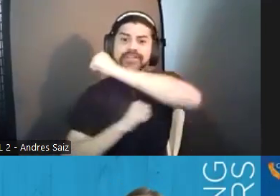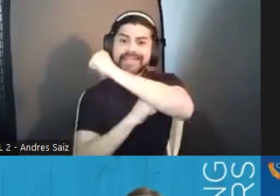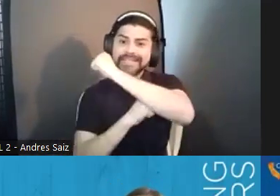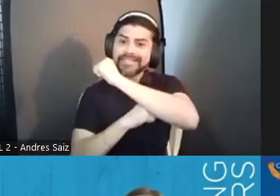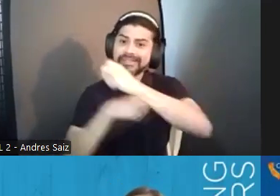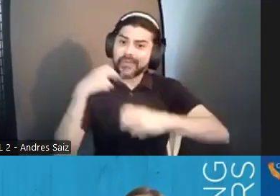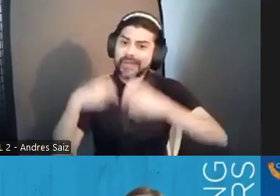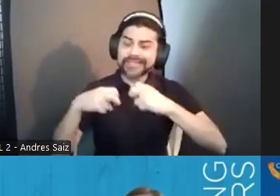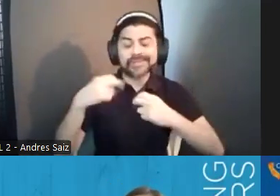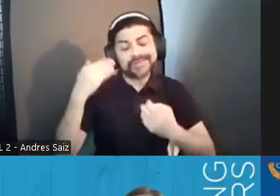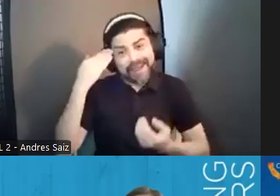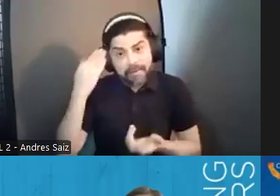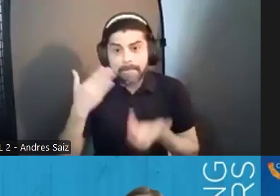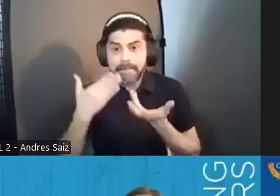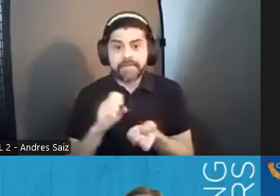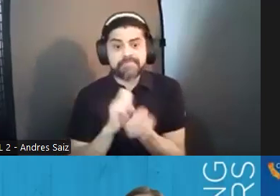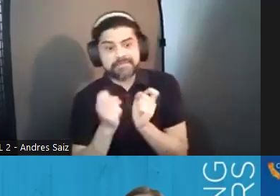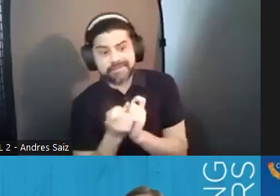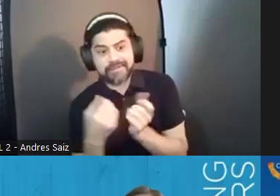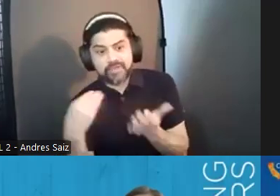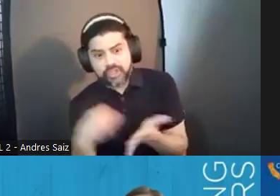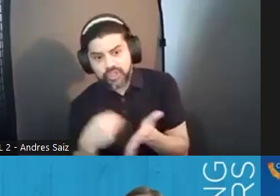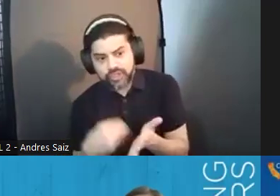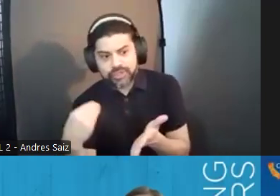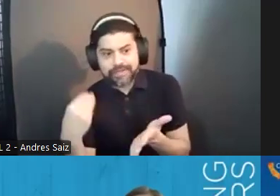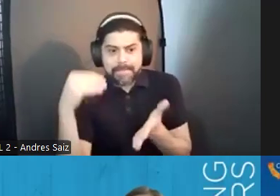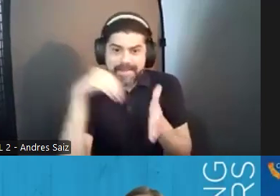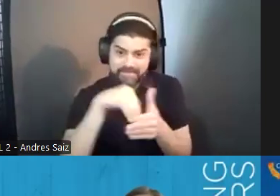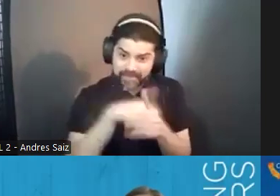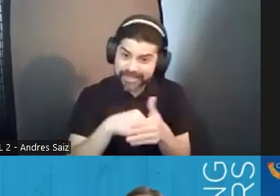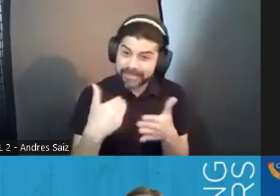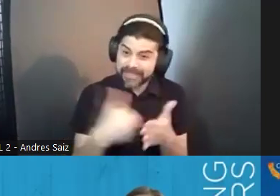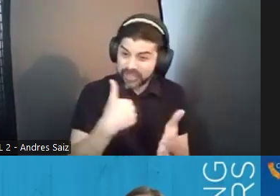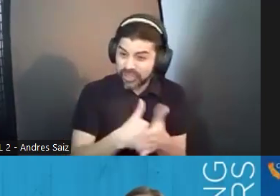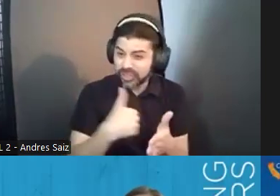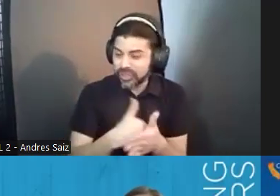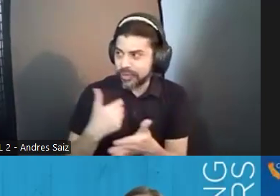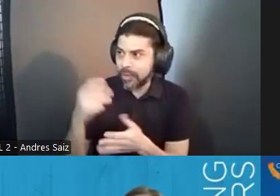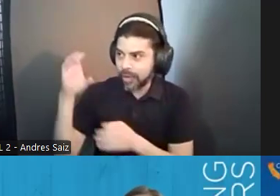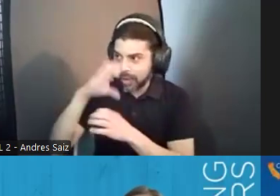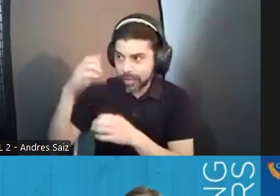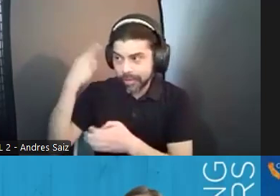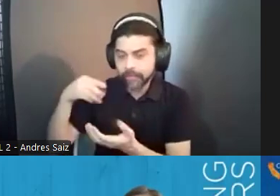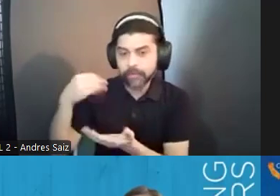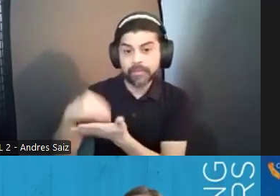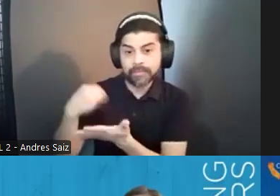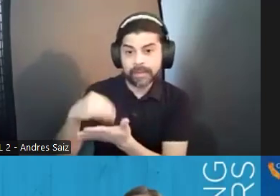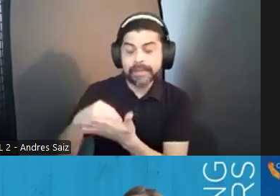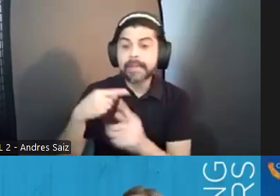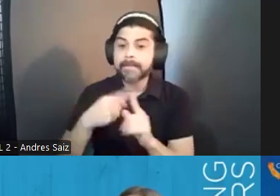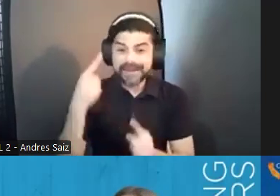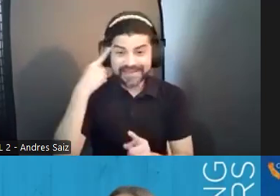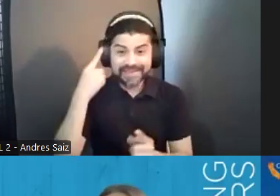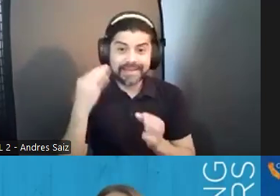and new revenues and things that are hard to come by in this moment, but I think it's important that if we're focused on really meeting